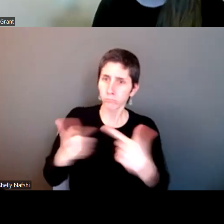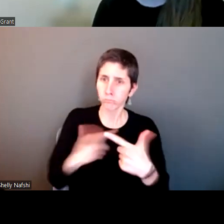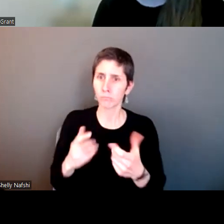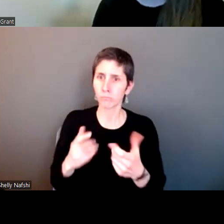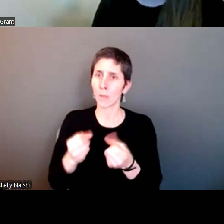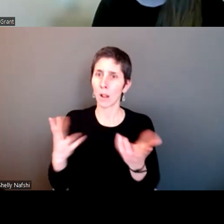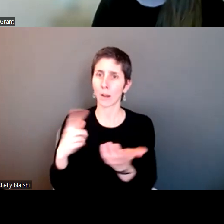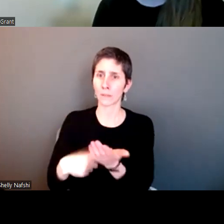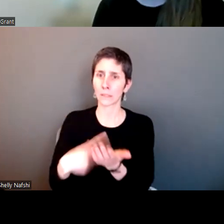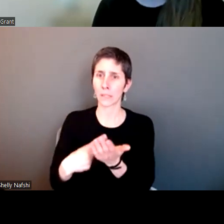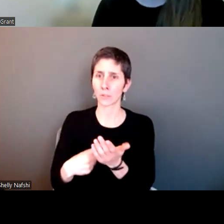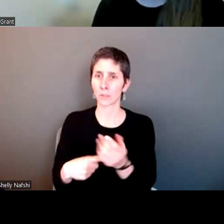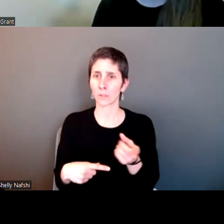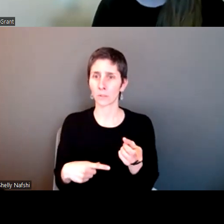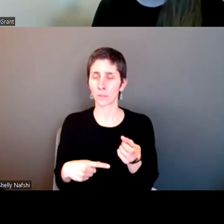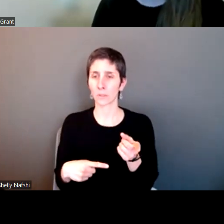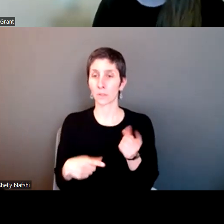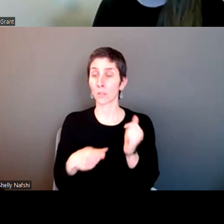How many times do you fall? Nothing. I'm okay.